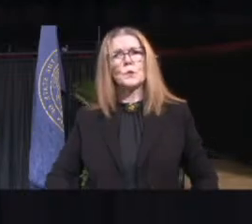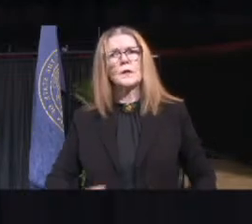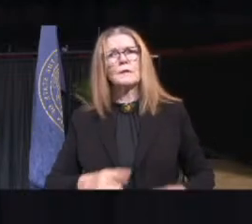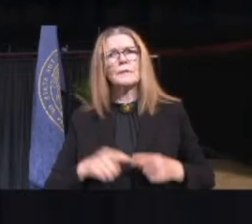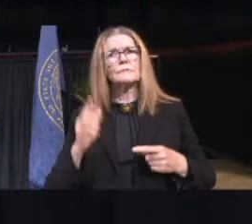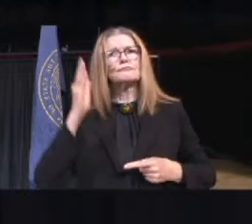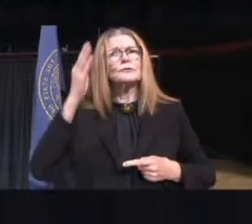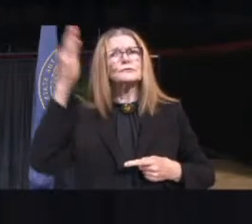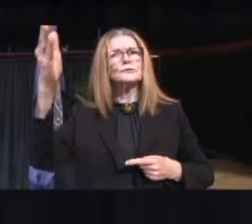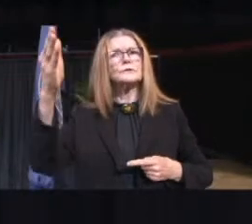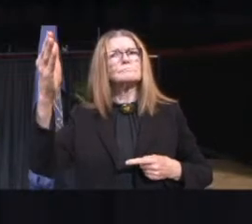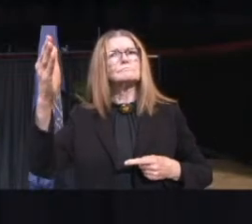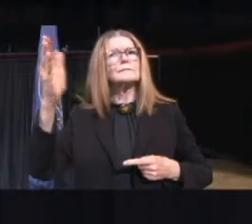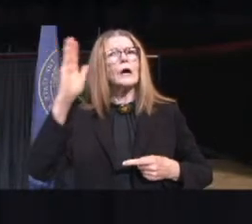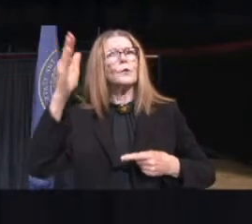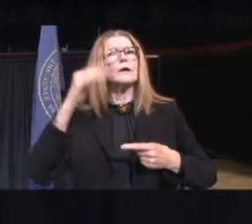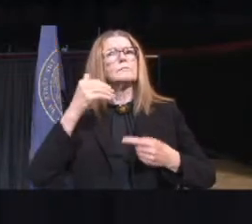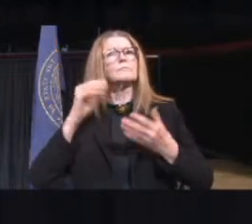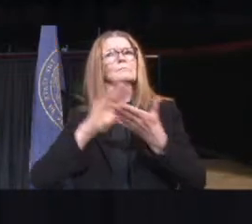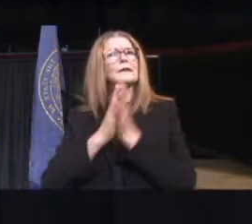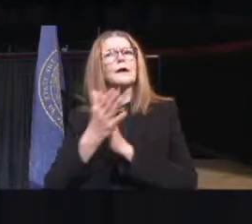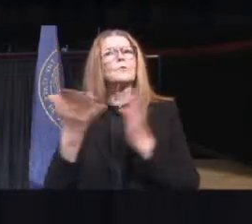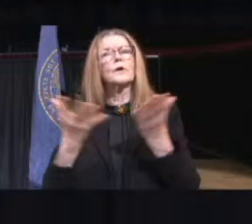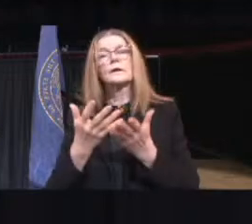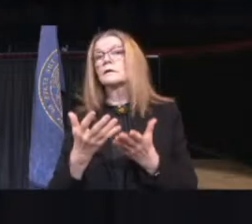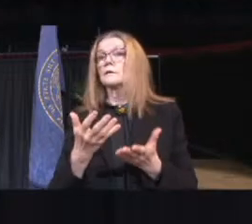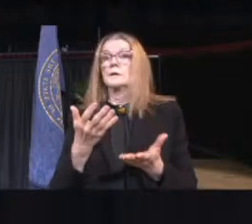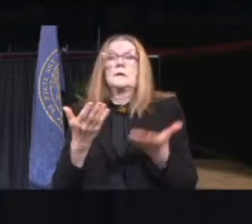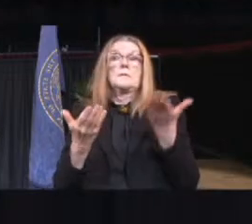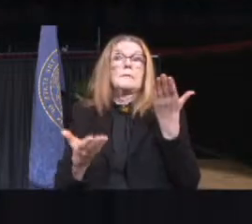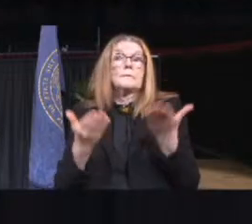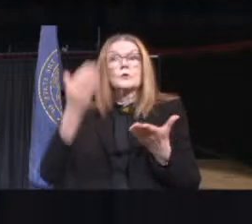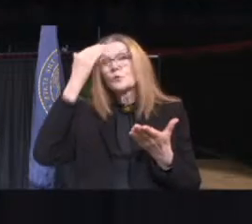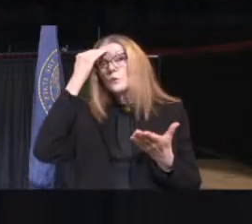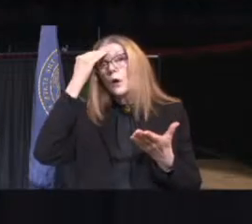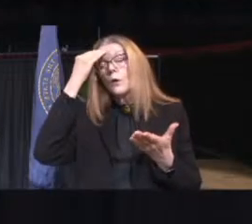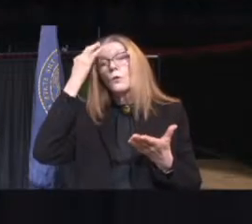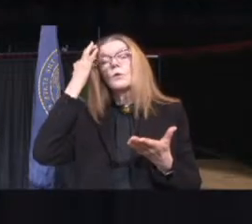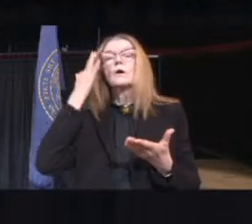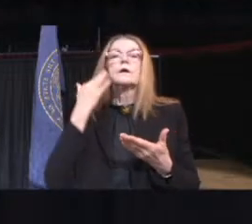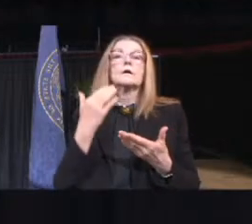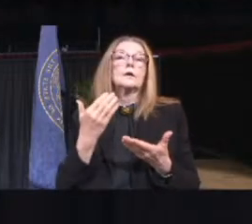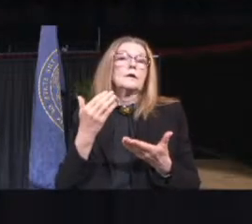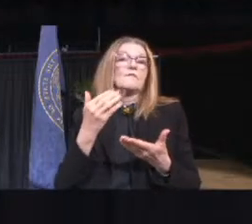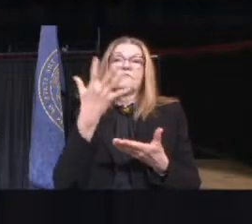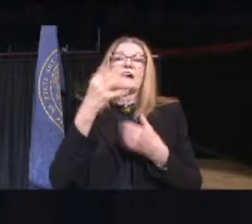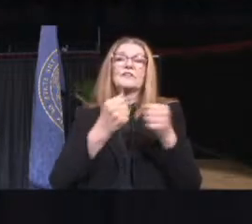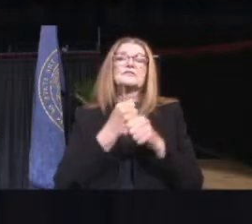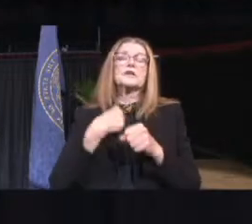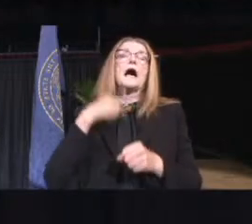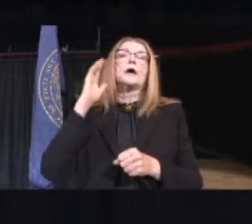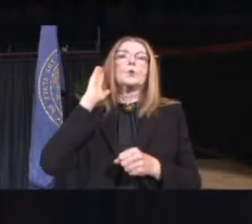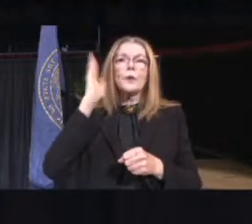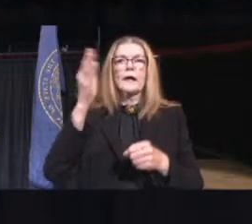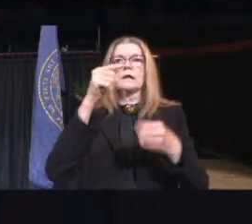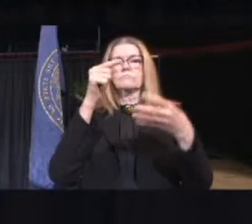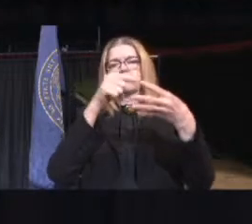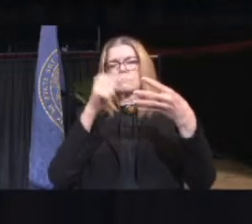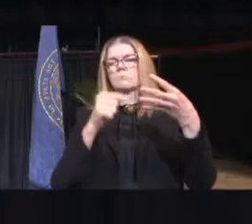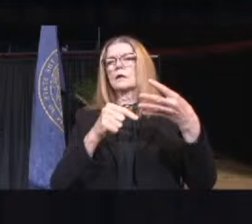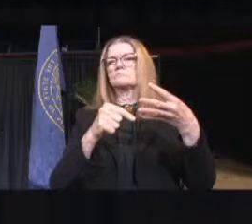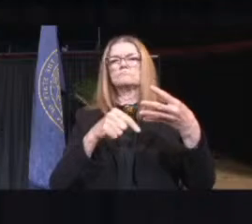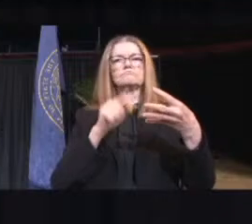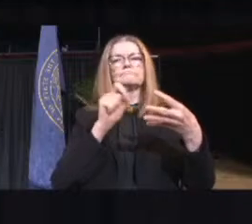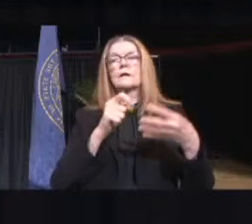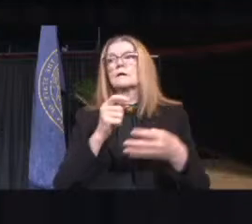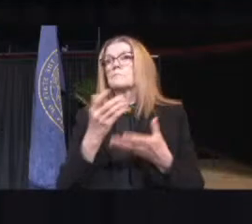years. You may know exactly who you hope to be in 5 years, or maybe you have no idea what's coming next. But what I've realized